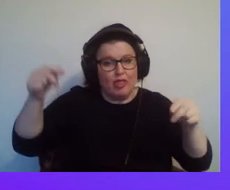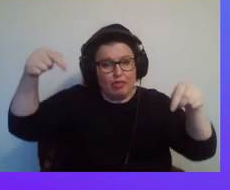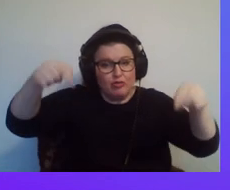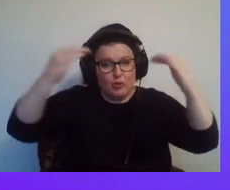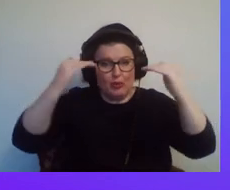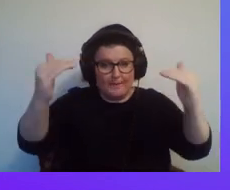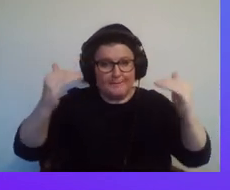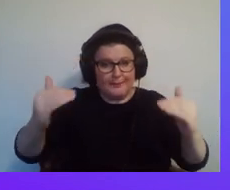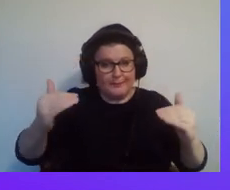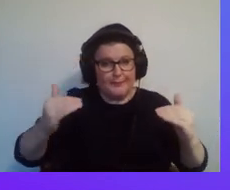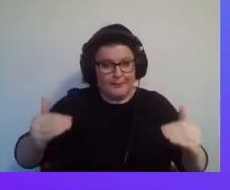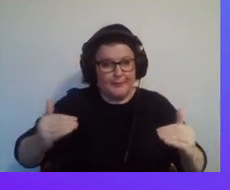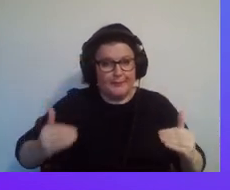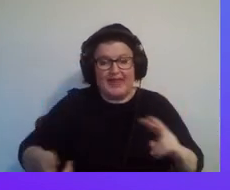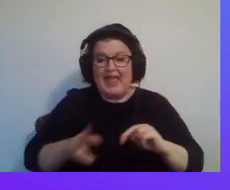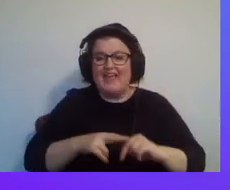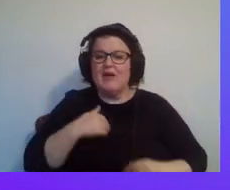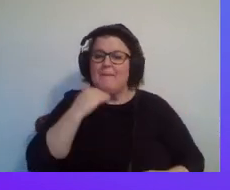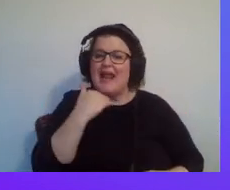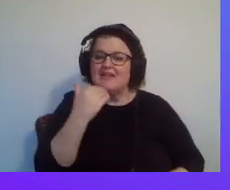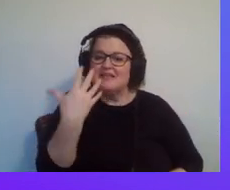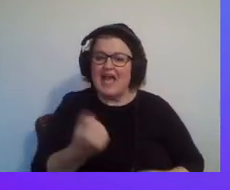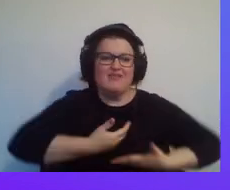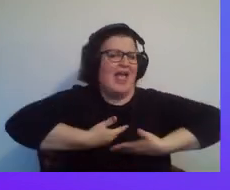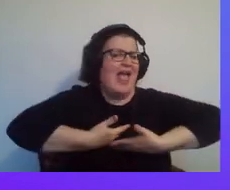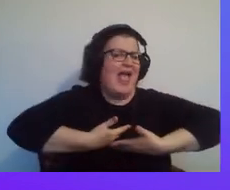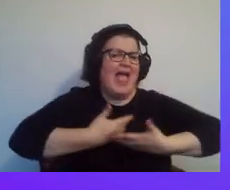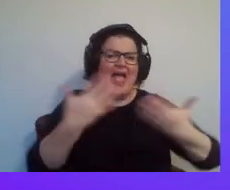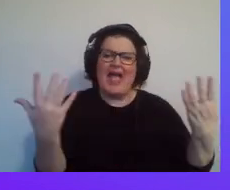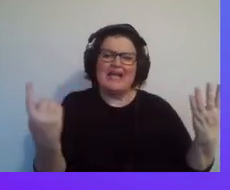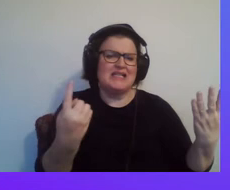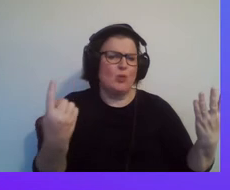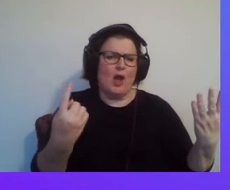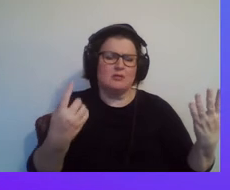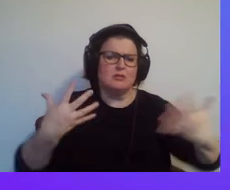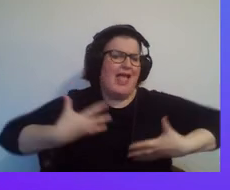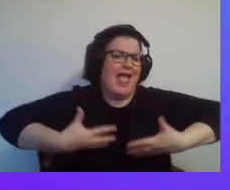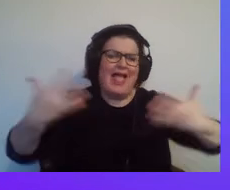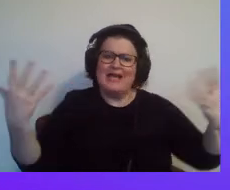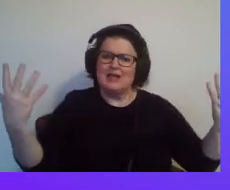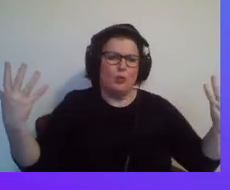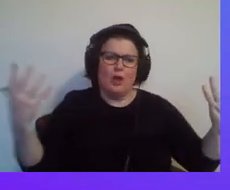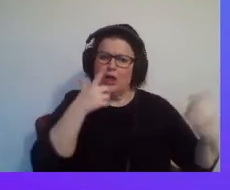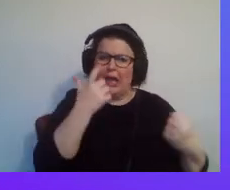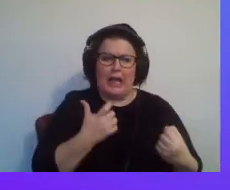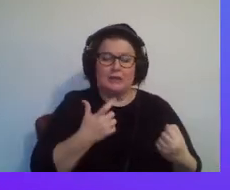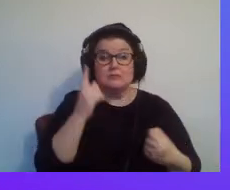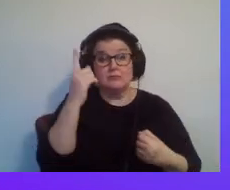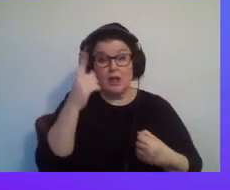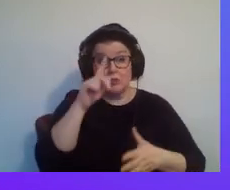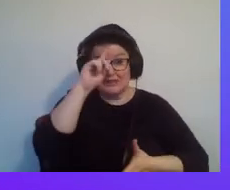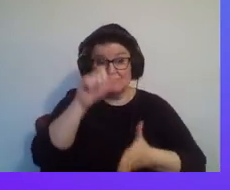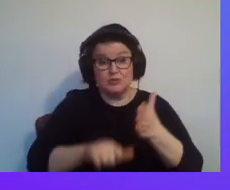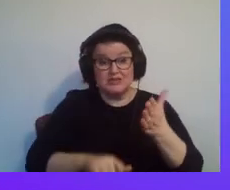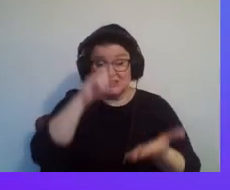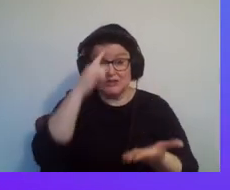anybody could have it. So sadly, we just have to ration short term and help our most vulnerable, which is only